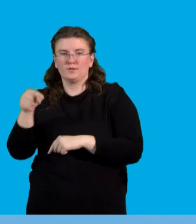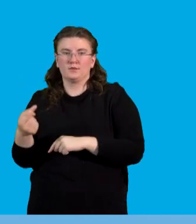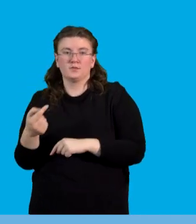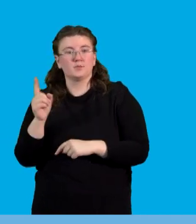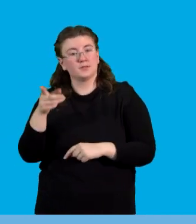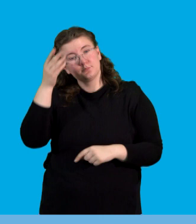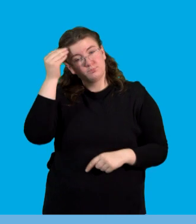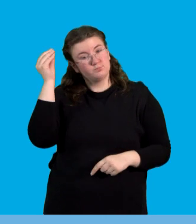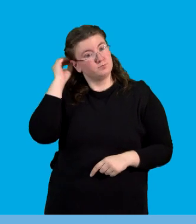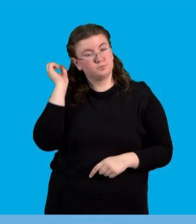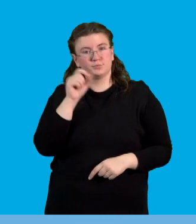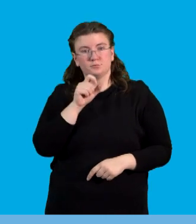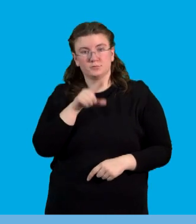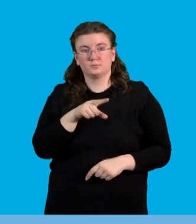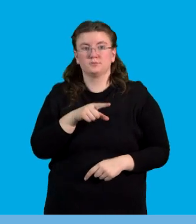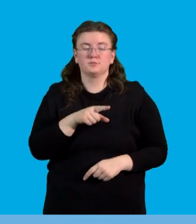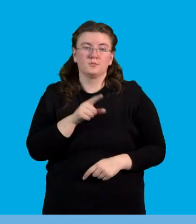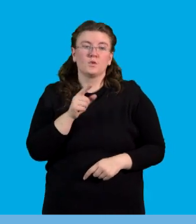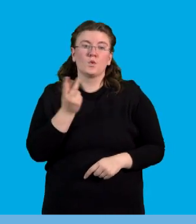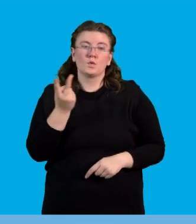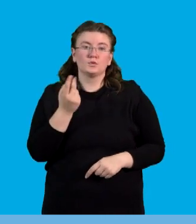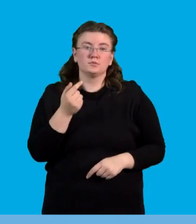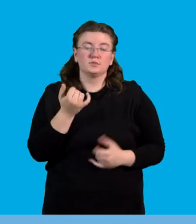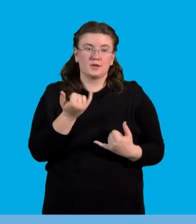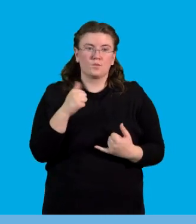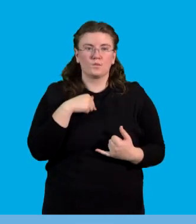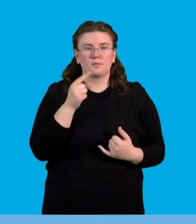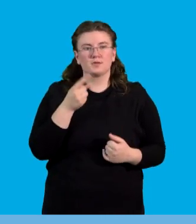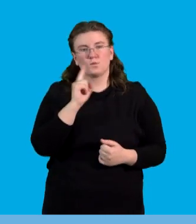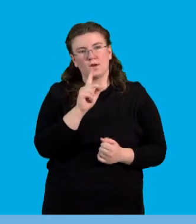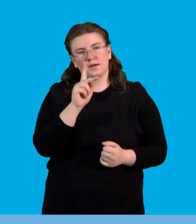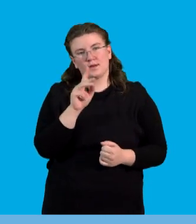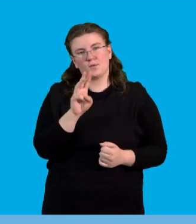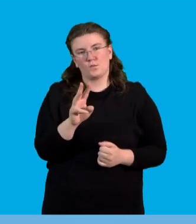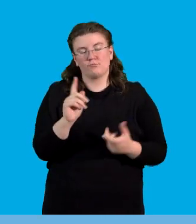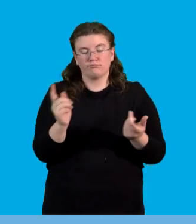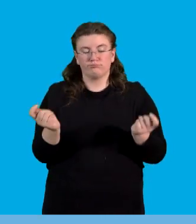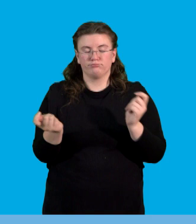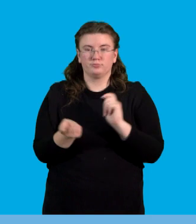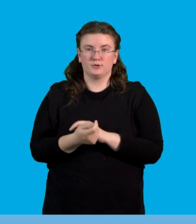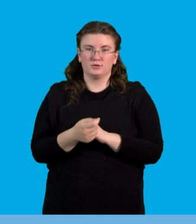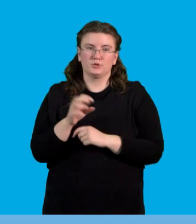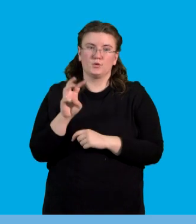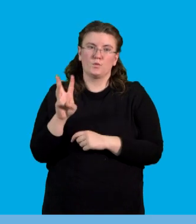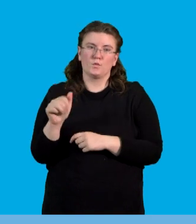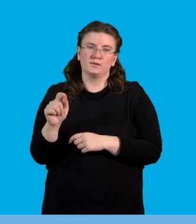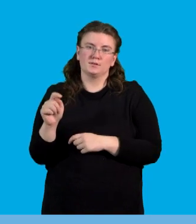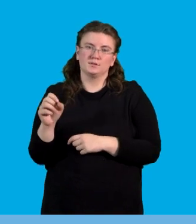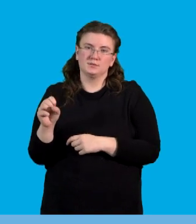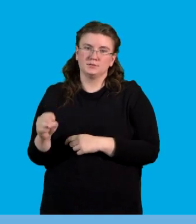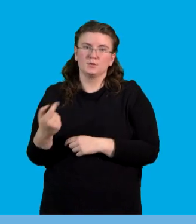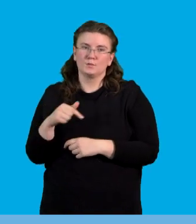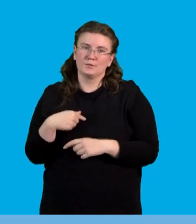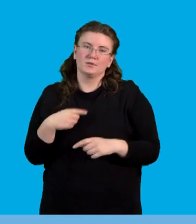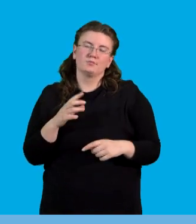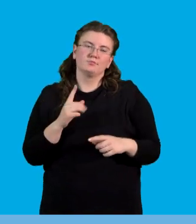1000. So you always need to remember this. When we are given now in this case that we need to convert the 1 kilowatt into watts, we are just simply going